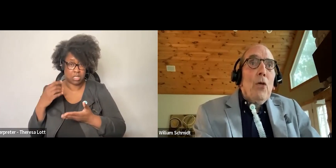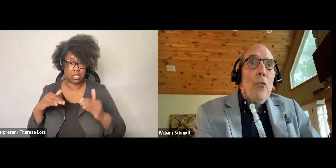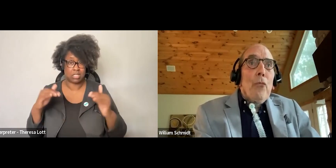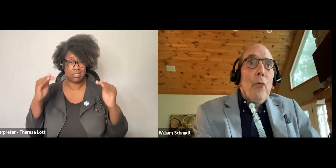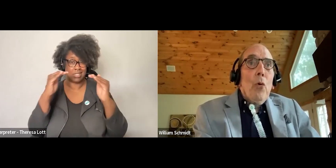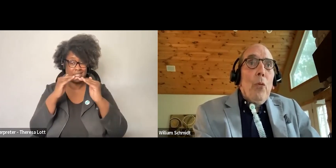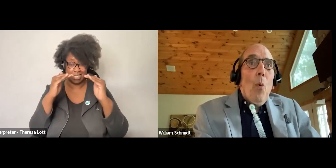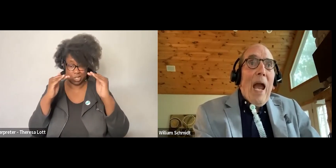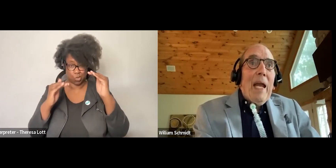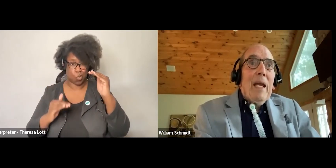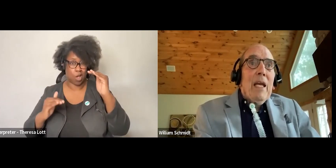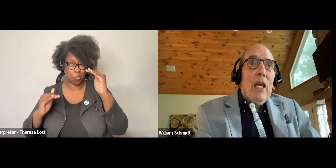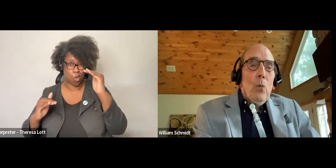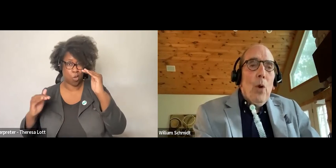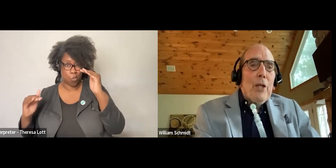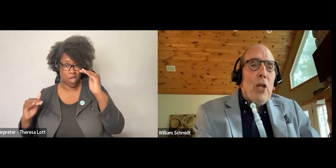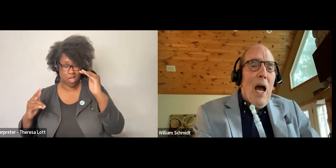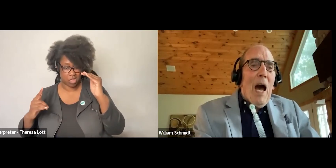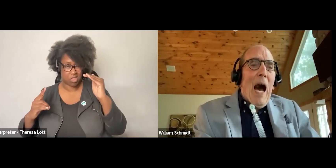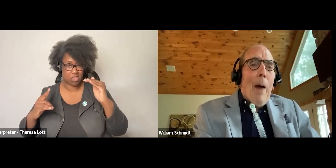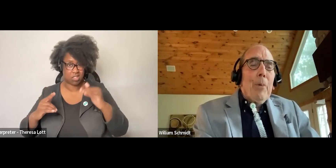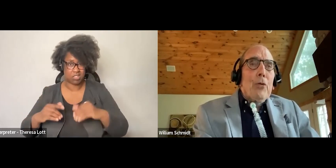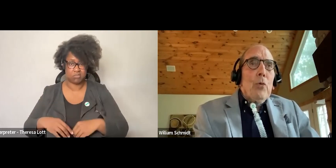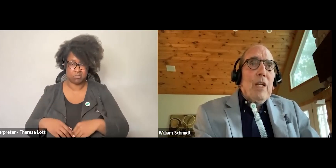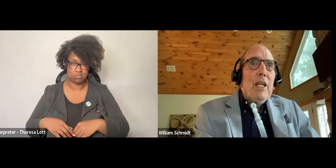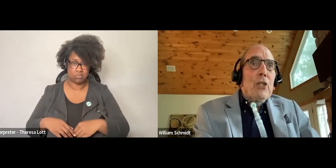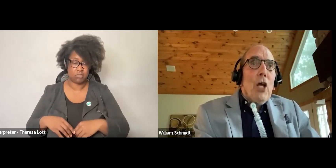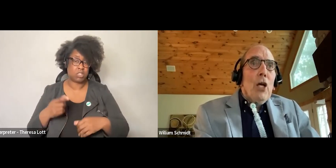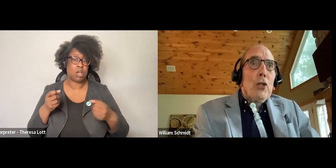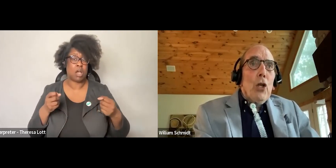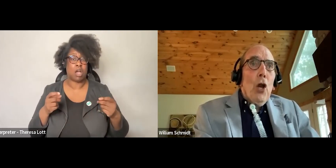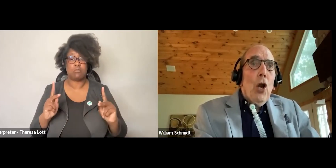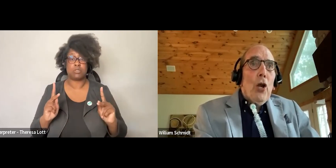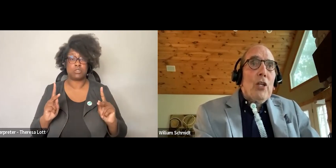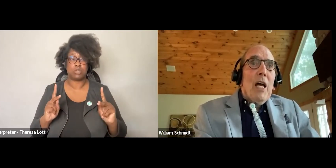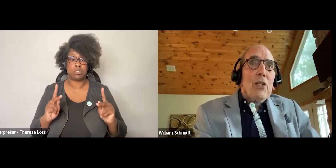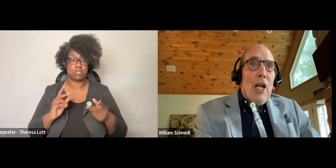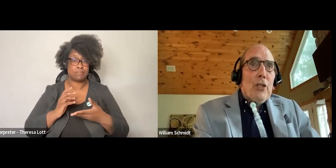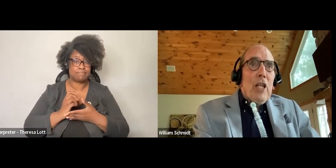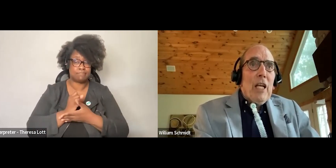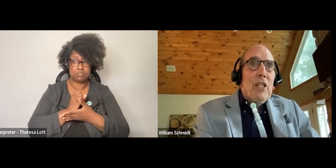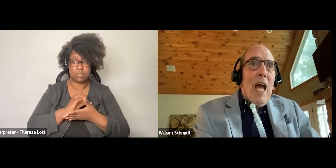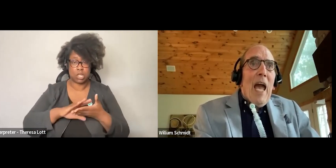contributed through the way in which opportunities